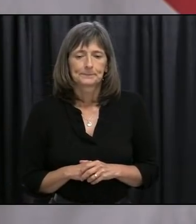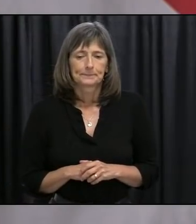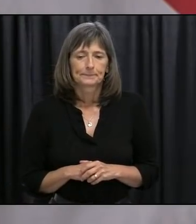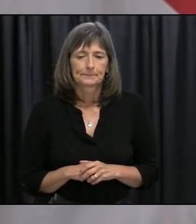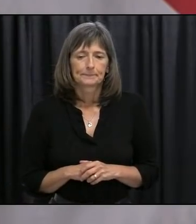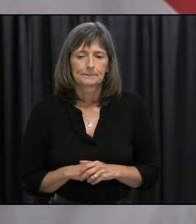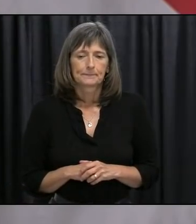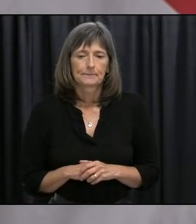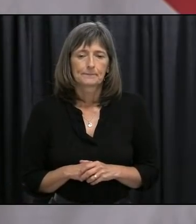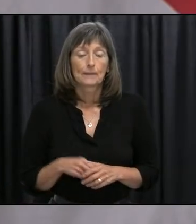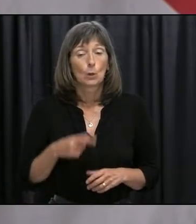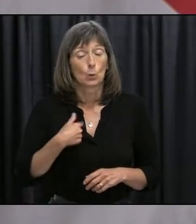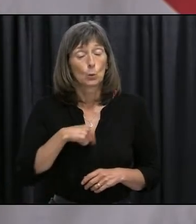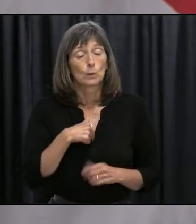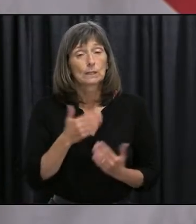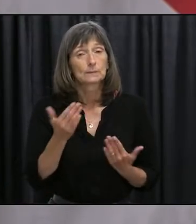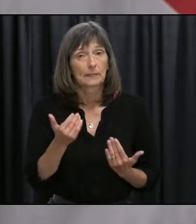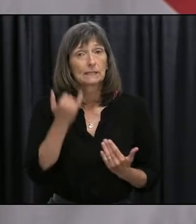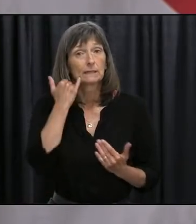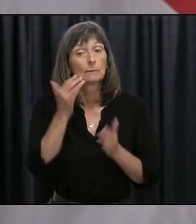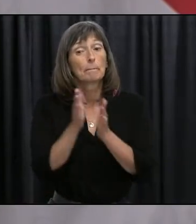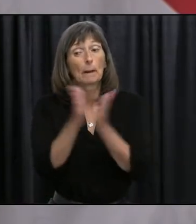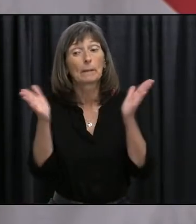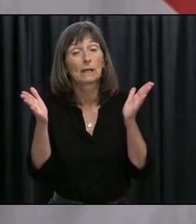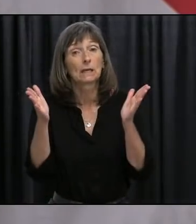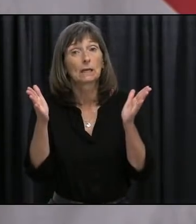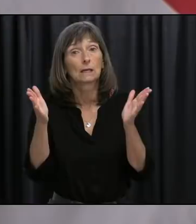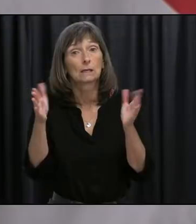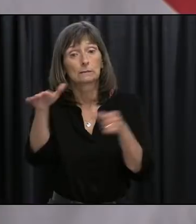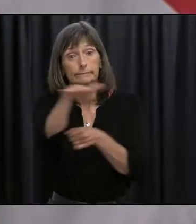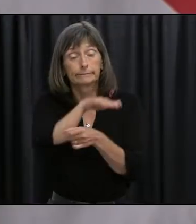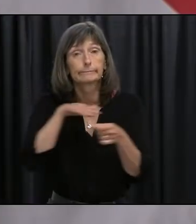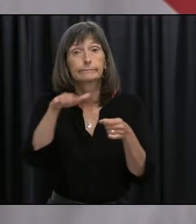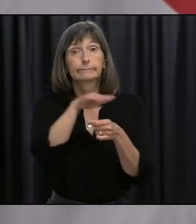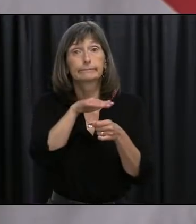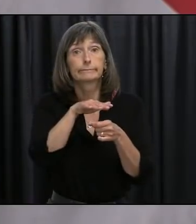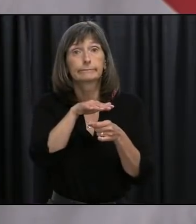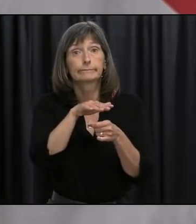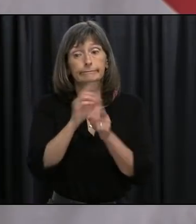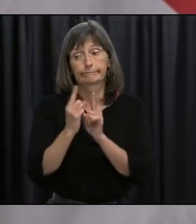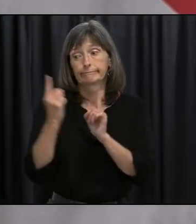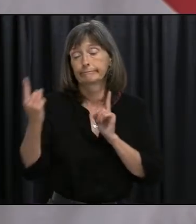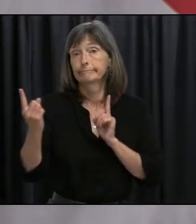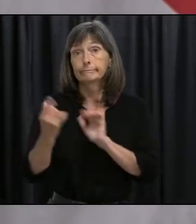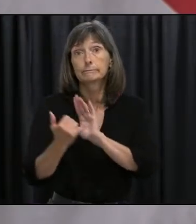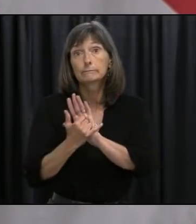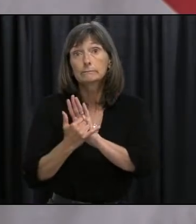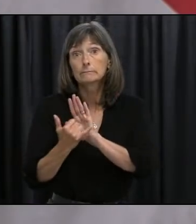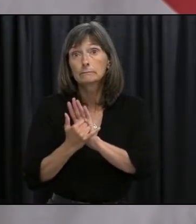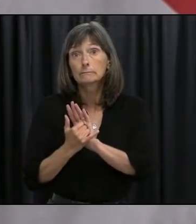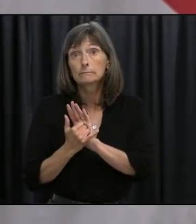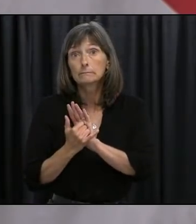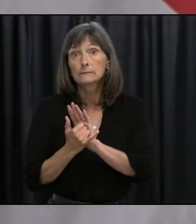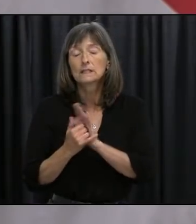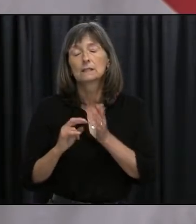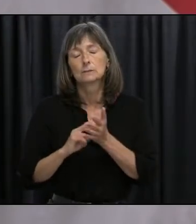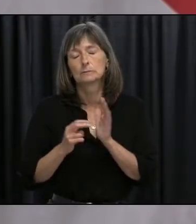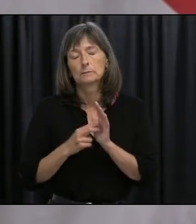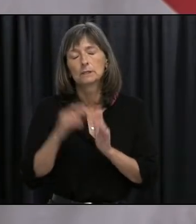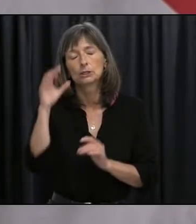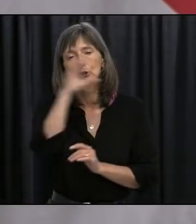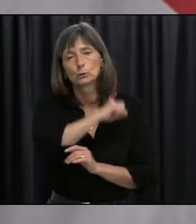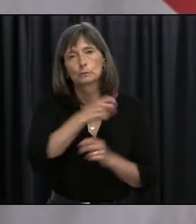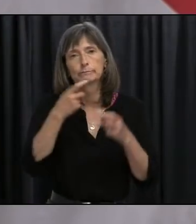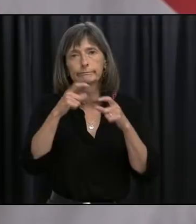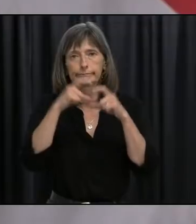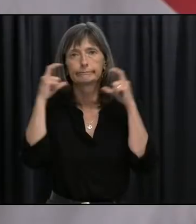Certainly, the expectation is that if you're in a public space and you can't maintain physical distancing of at least 6 feet, that you would wear